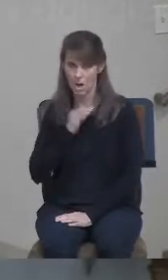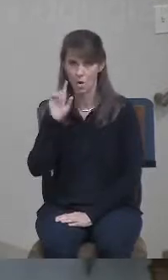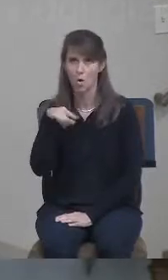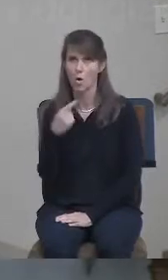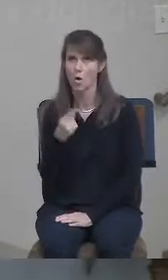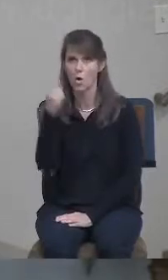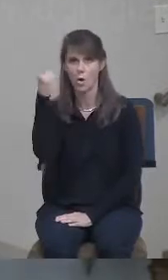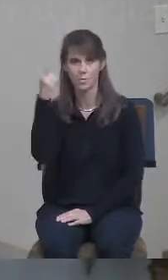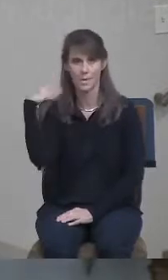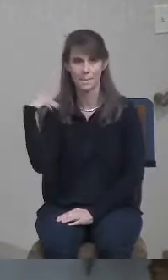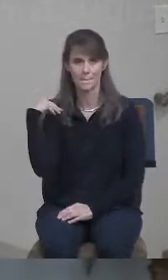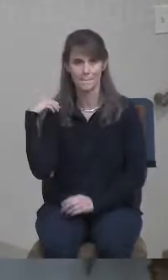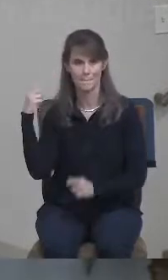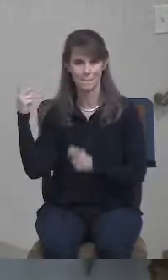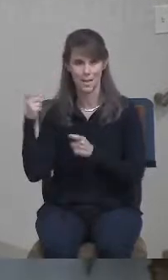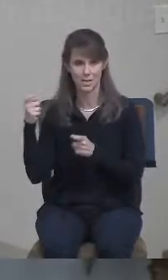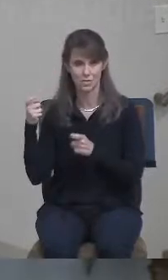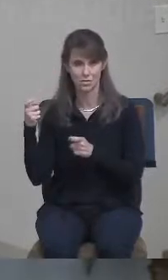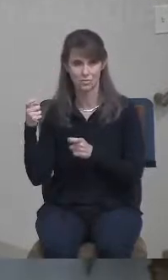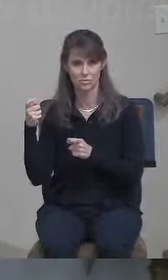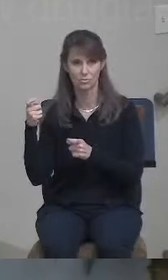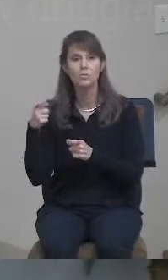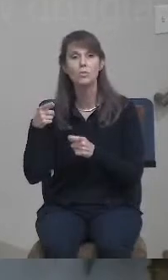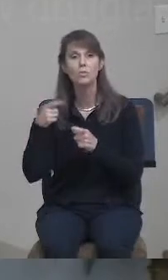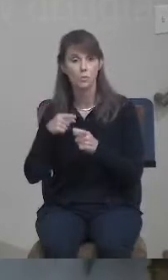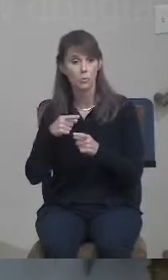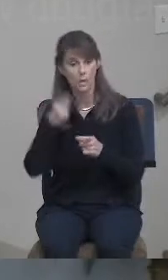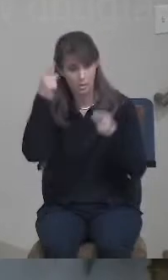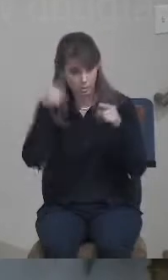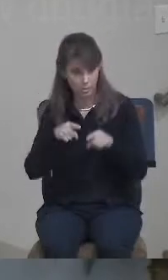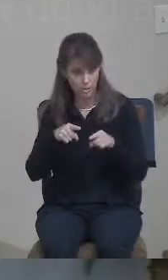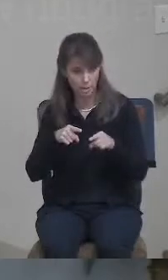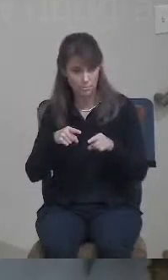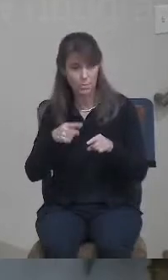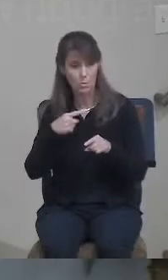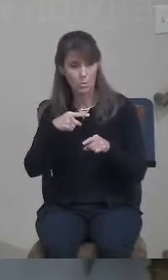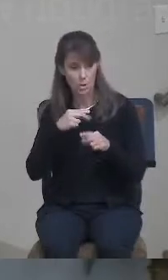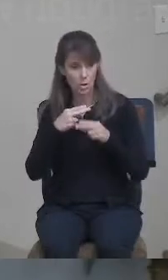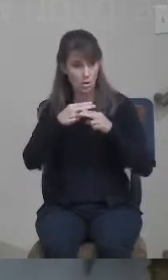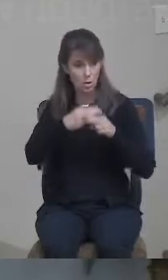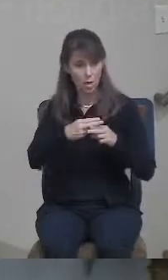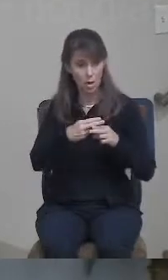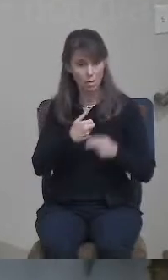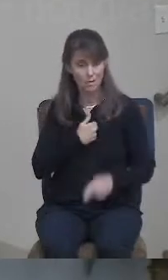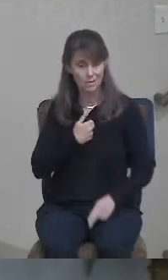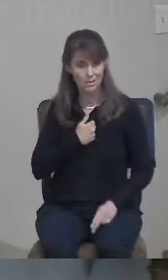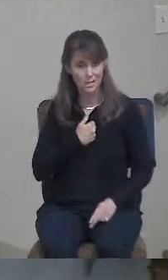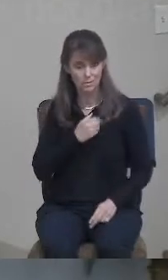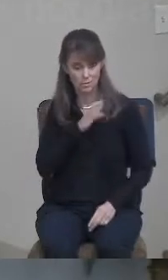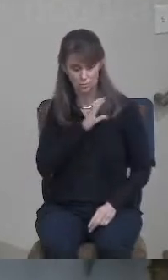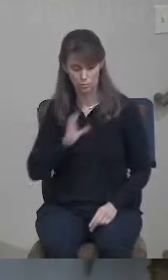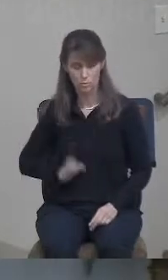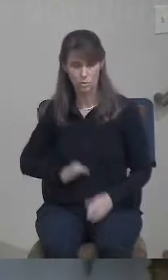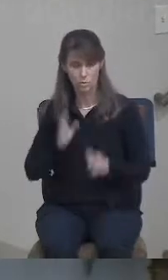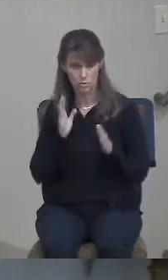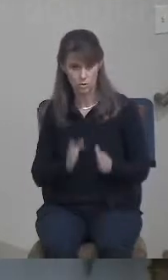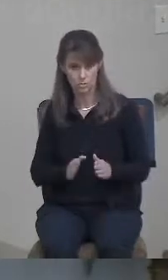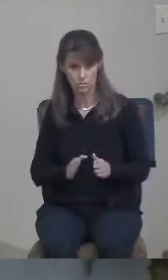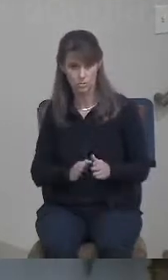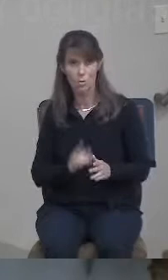lawgiver. And we agreed to consider ourselves Christians. 1 year later, there were 150